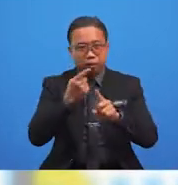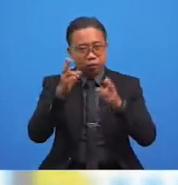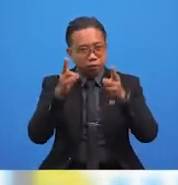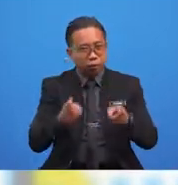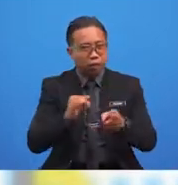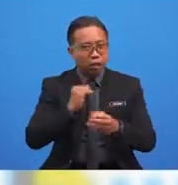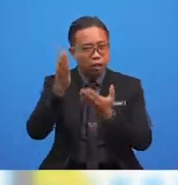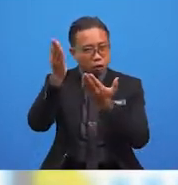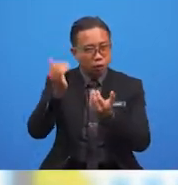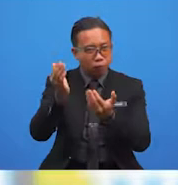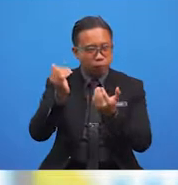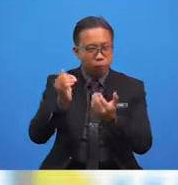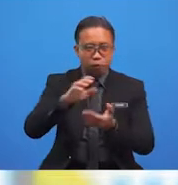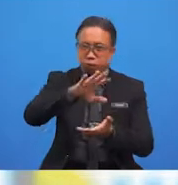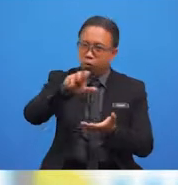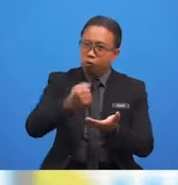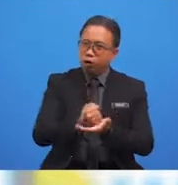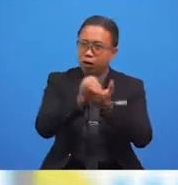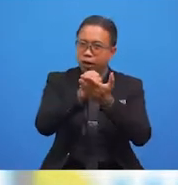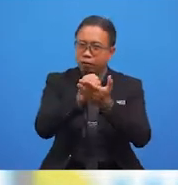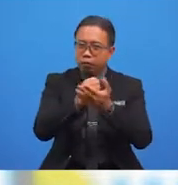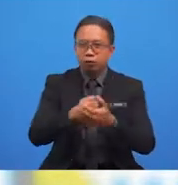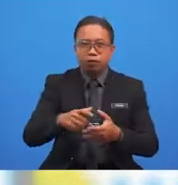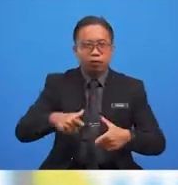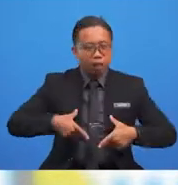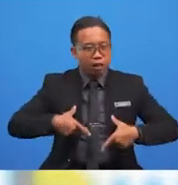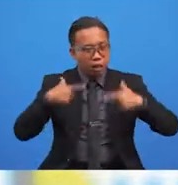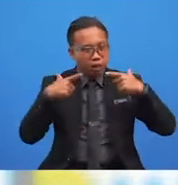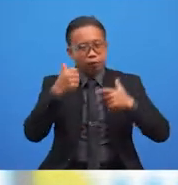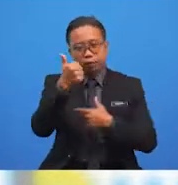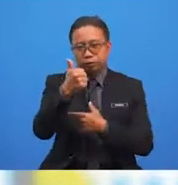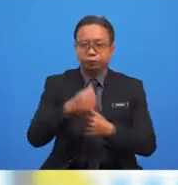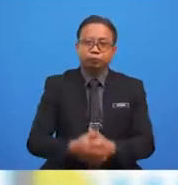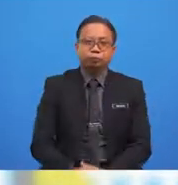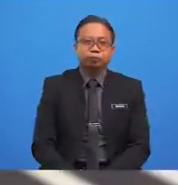I hope they will help all humans have better lives.